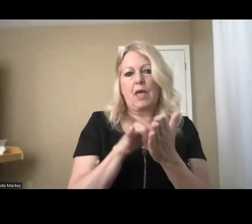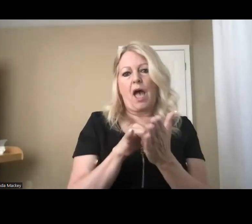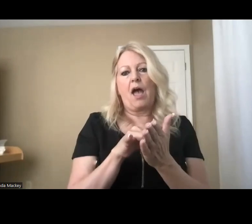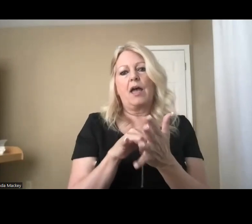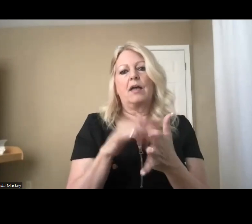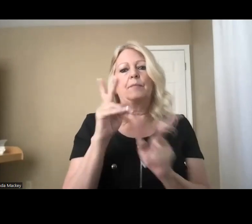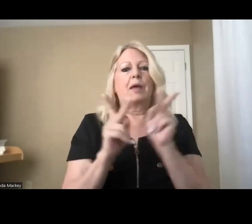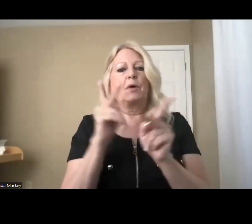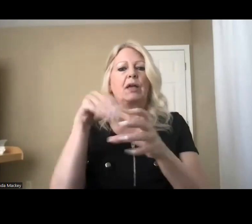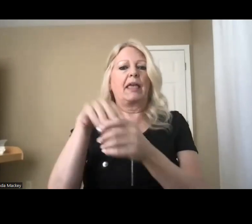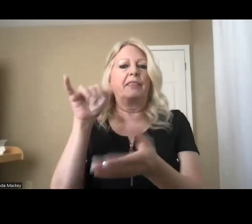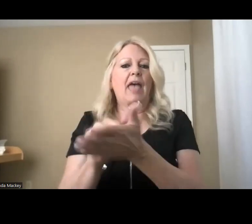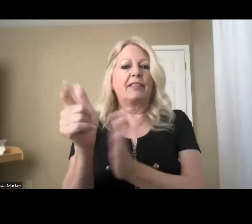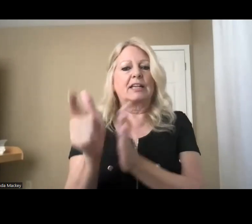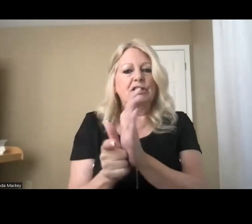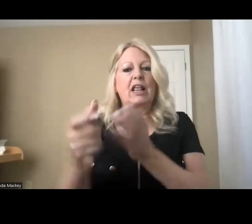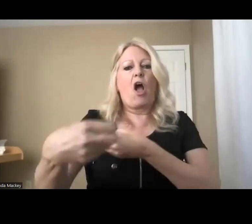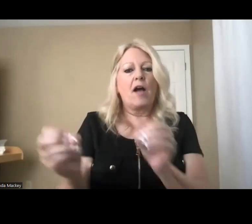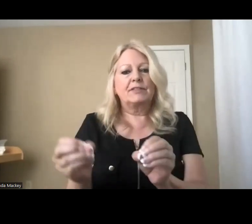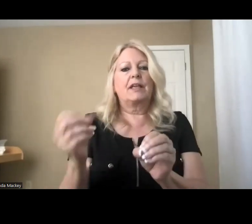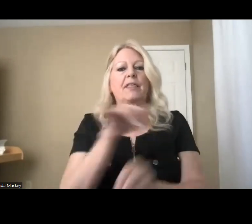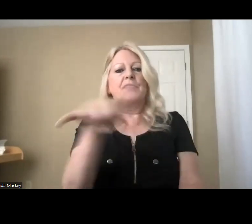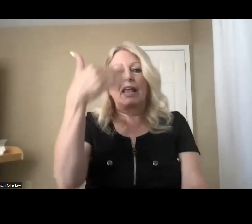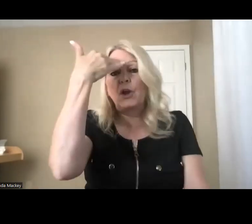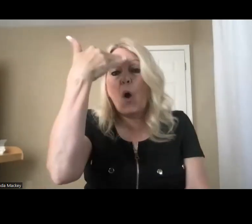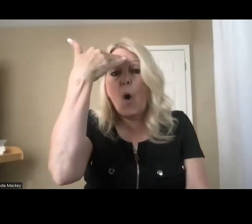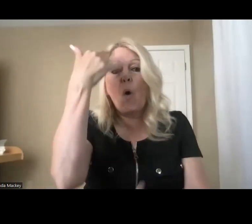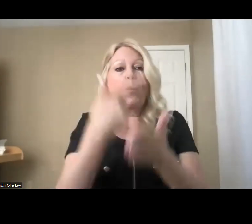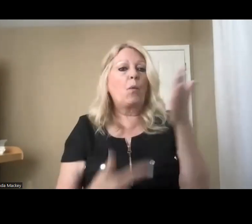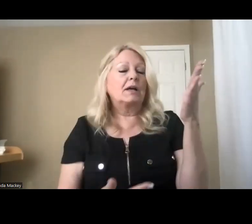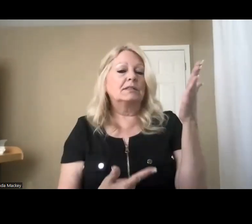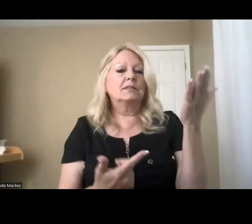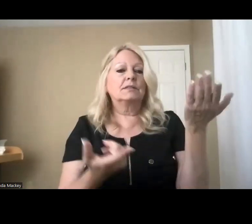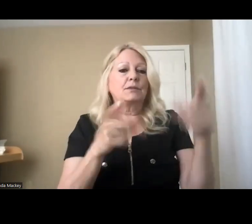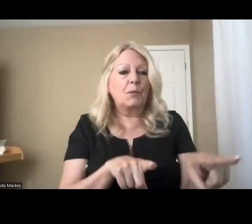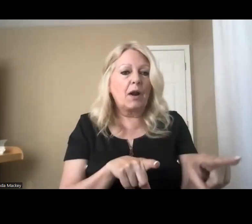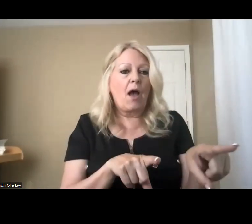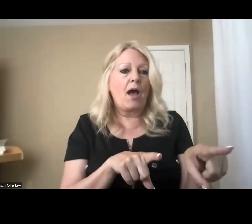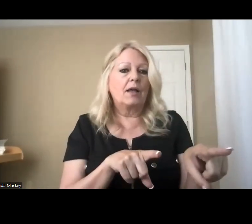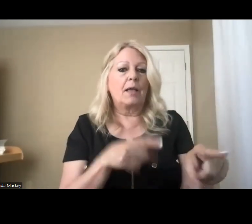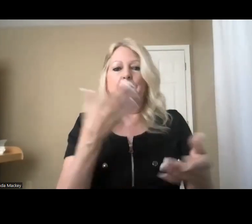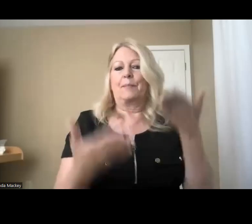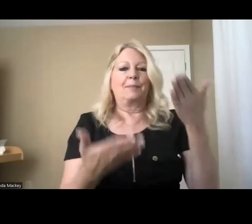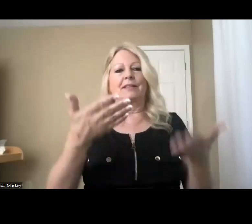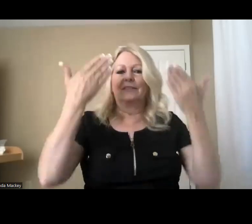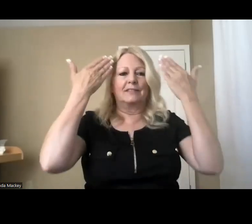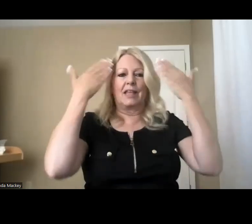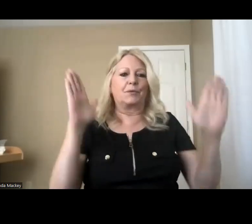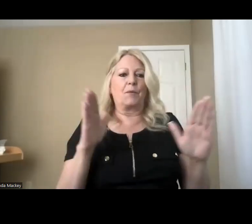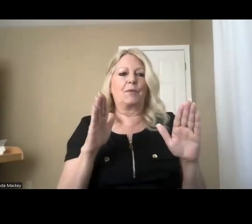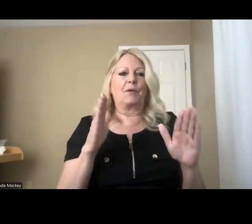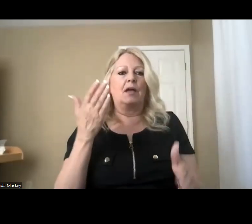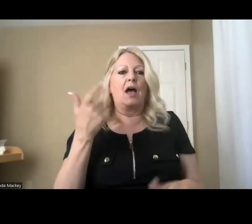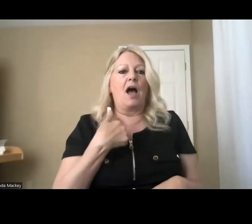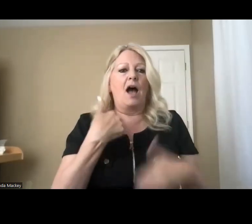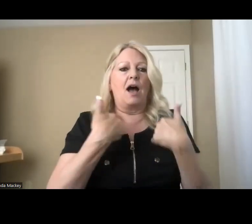office of whatever level in the state, that they know about all of this, and maybe they don't. I had a conversation